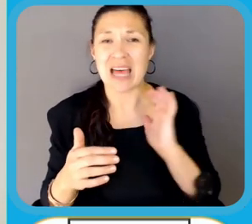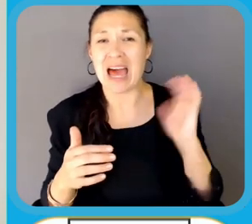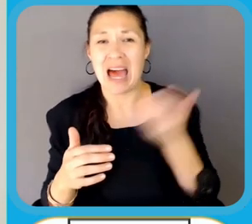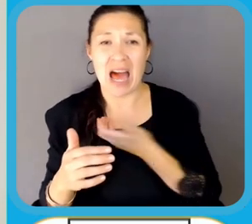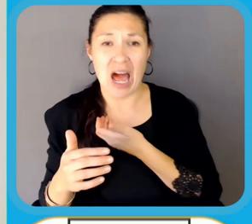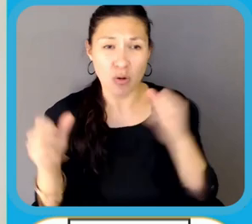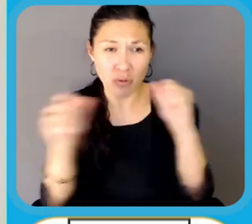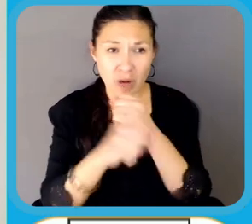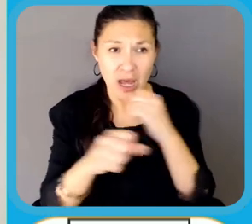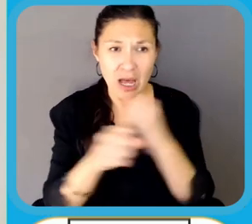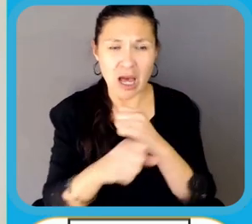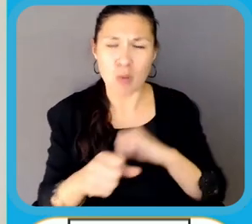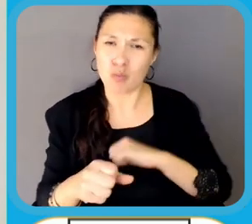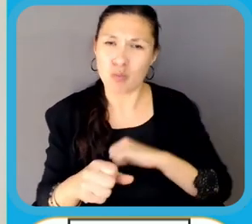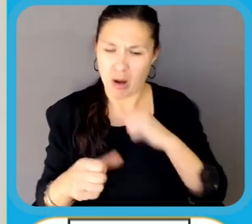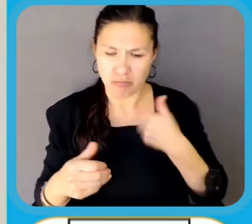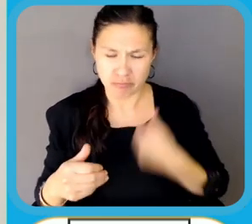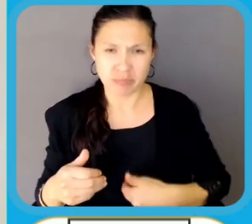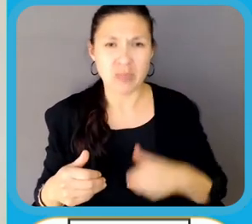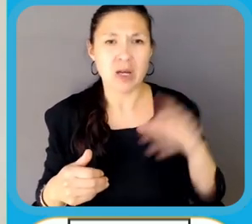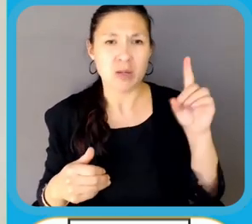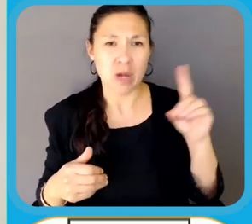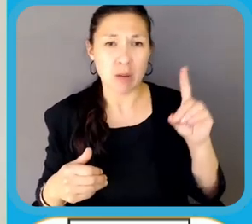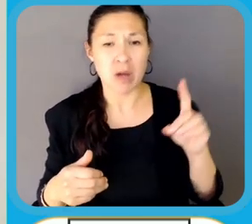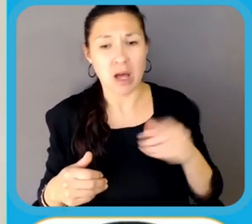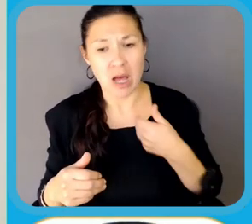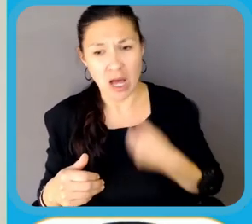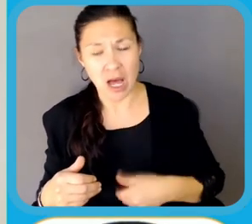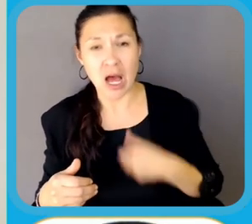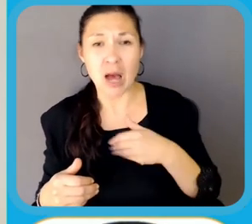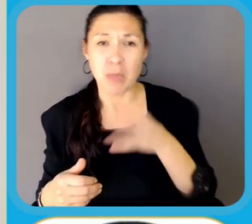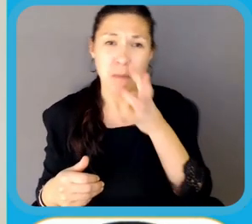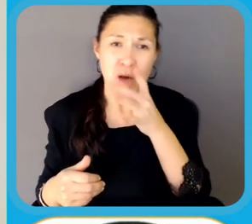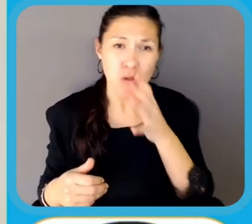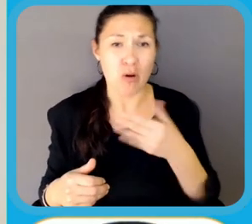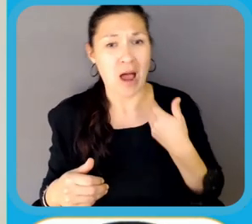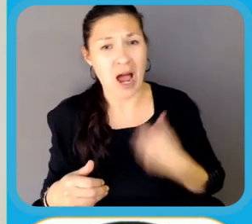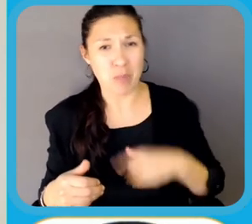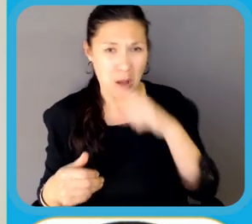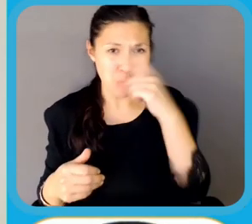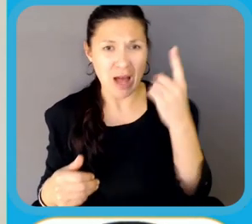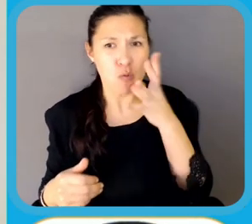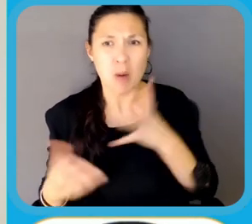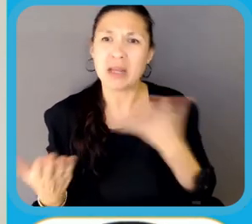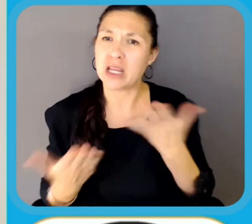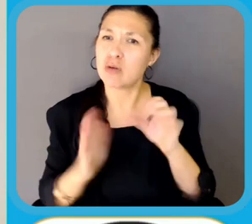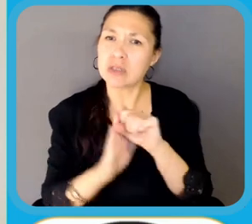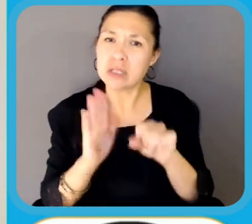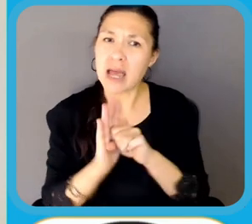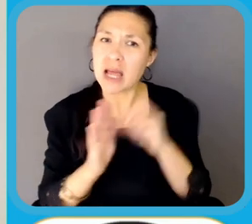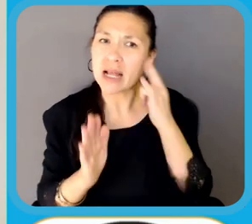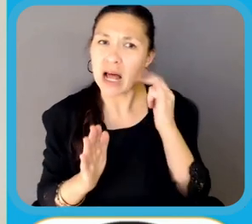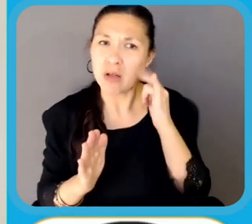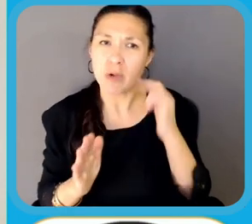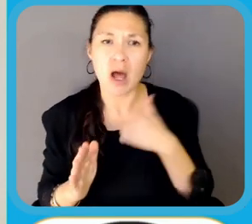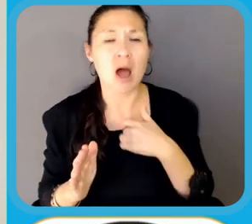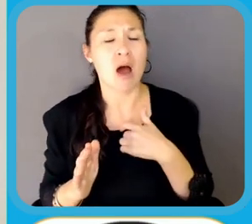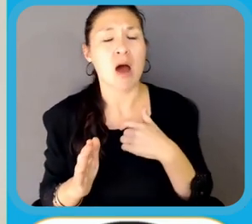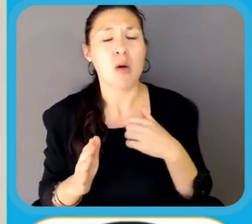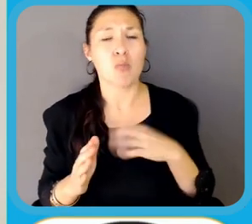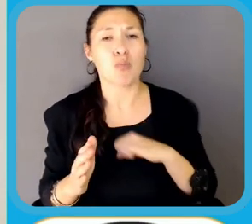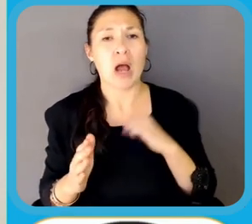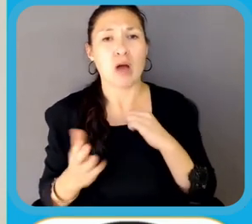a Democrat. I'm proud to be a mother. I'm proud to be a Black woman in the state of California. I'm proud to serve our community on the